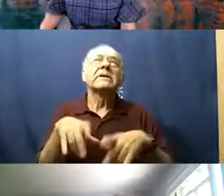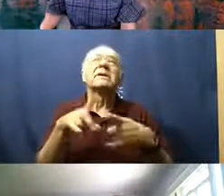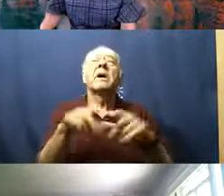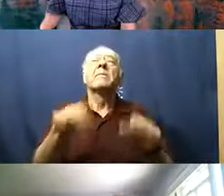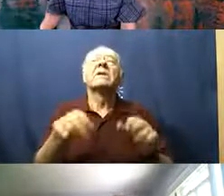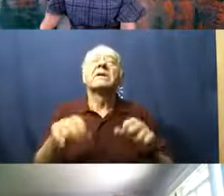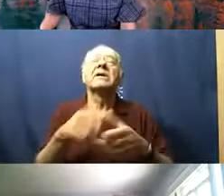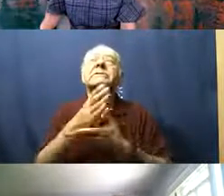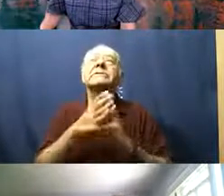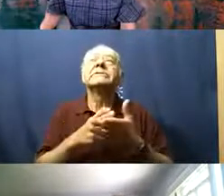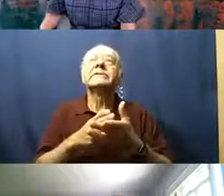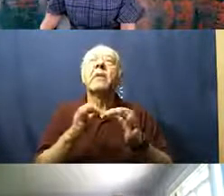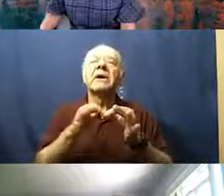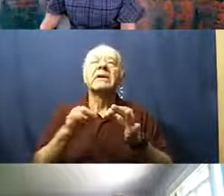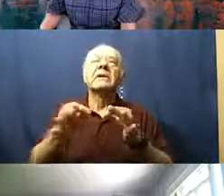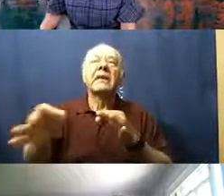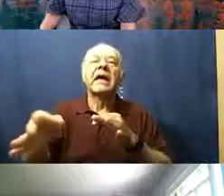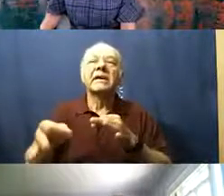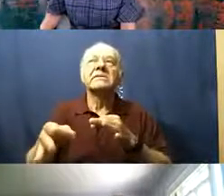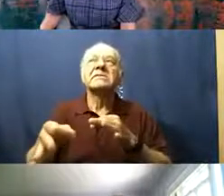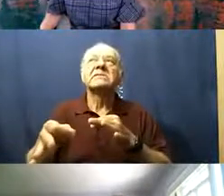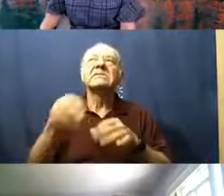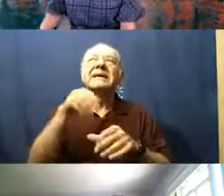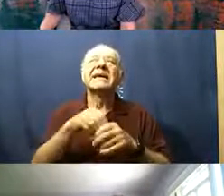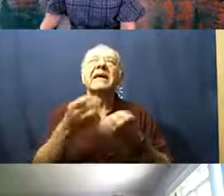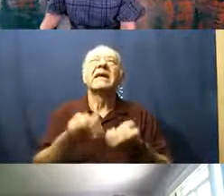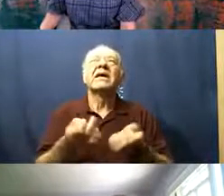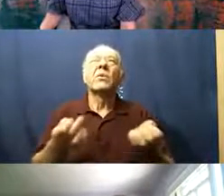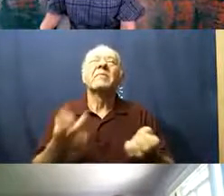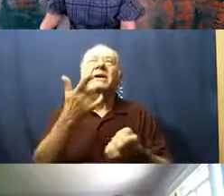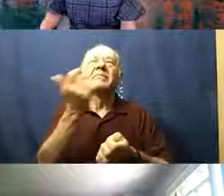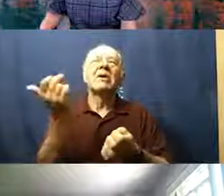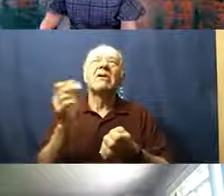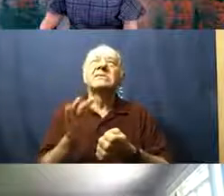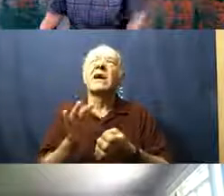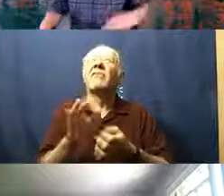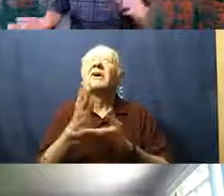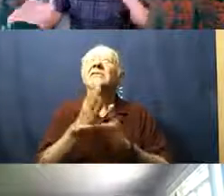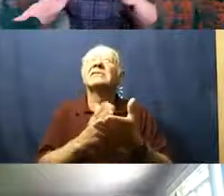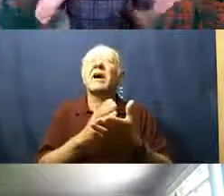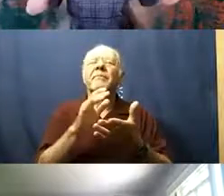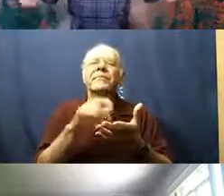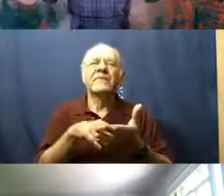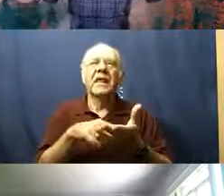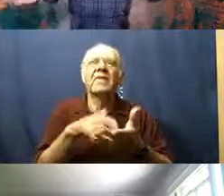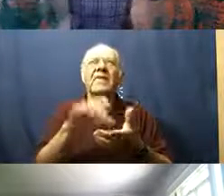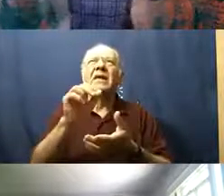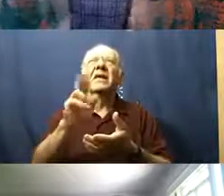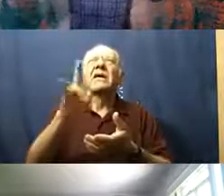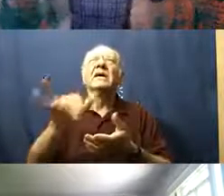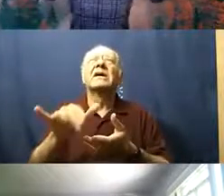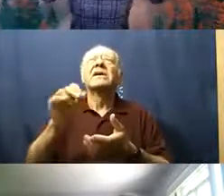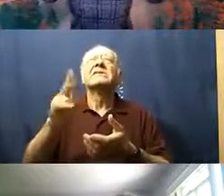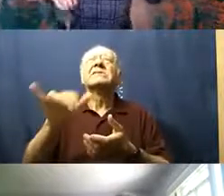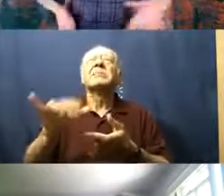potentially some delays in equipment because of some of the supply chain